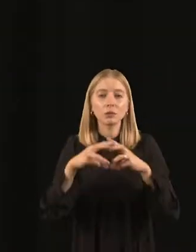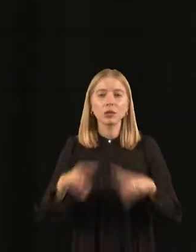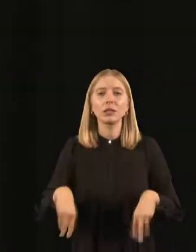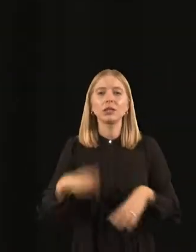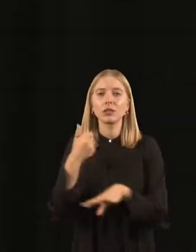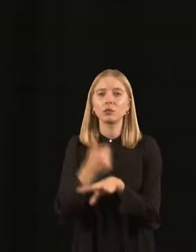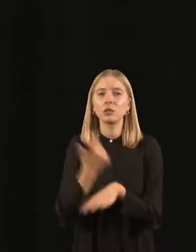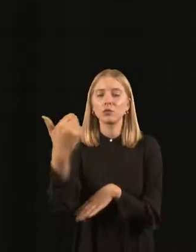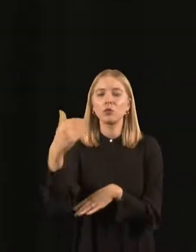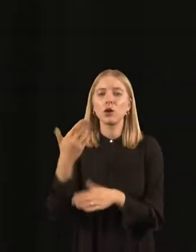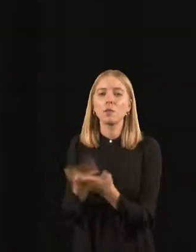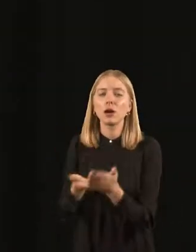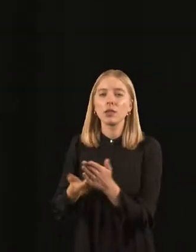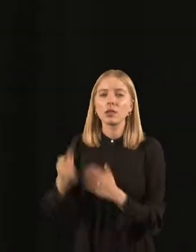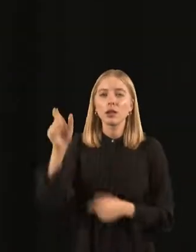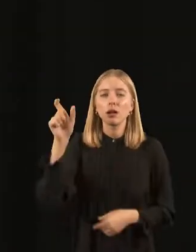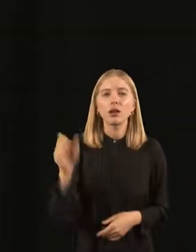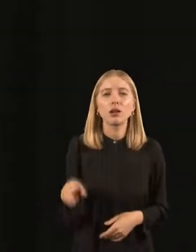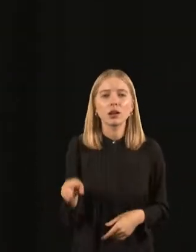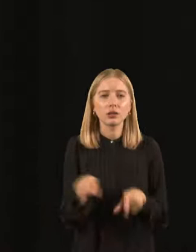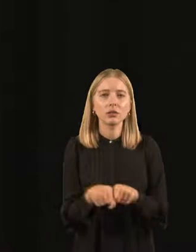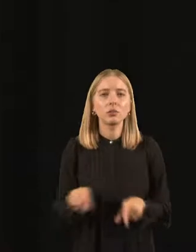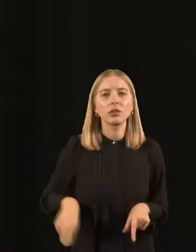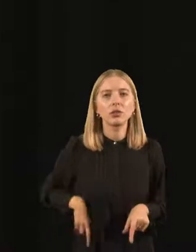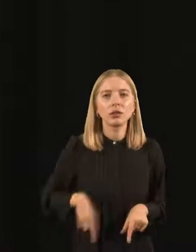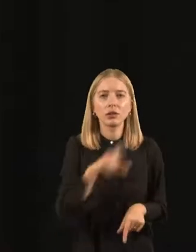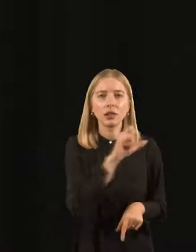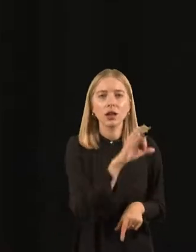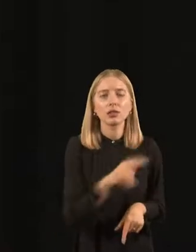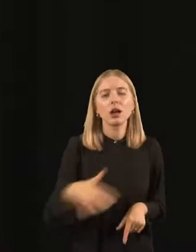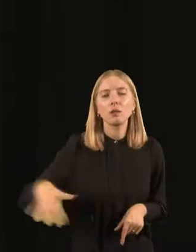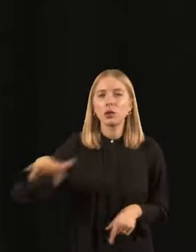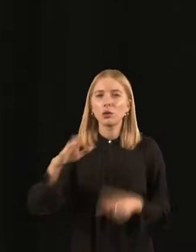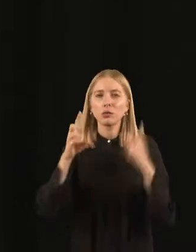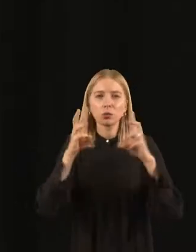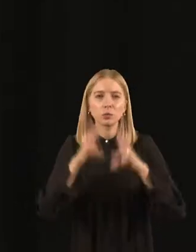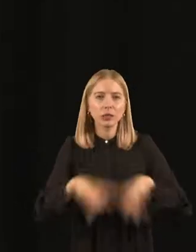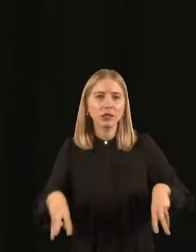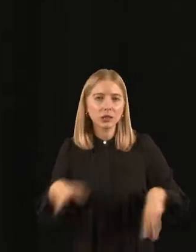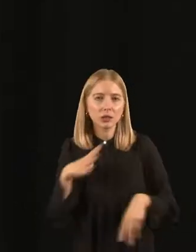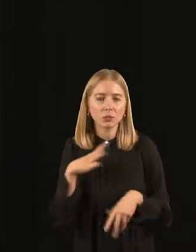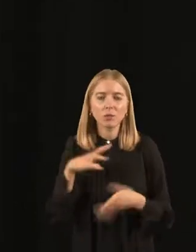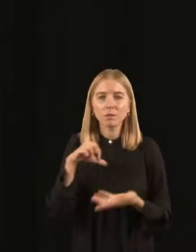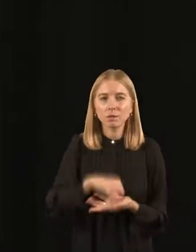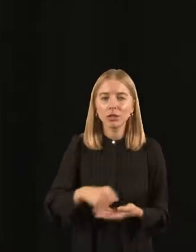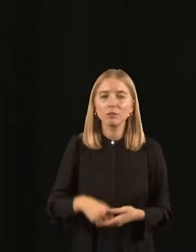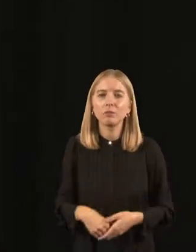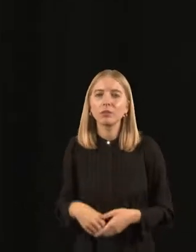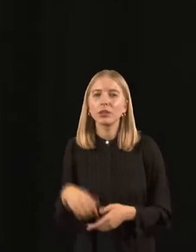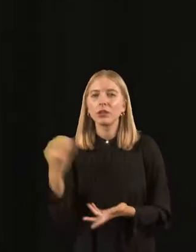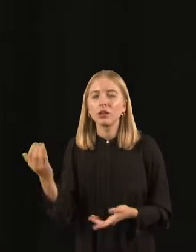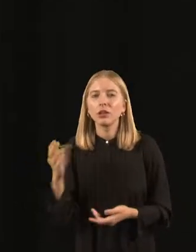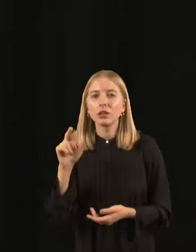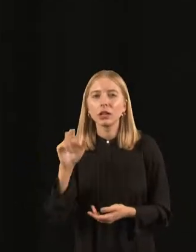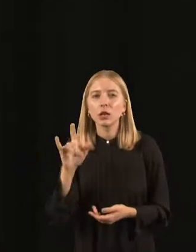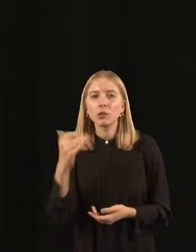future. Well, thank you very much, all the participants of the panel.